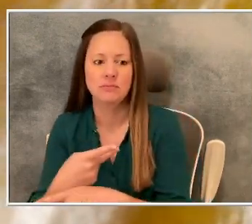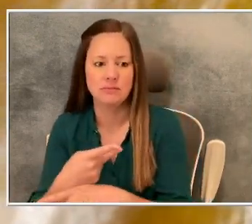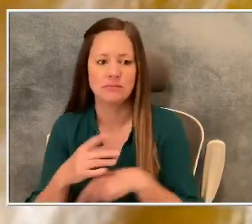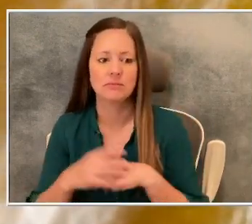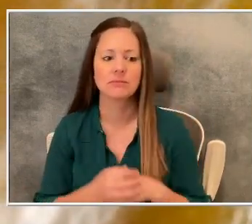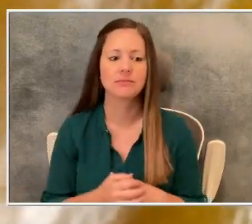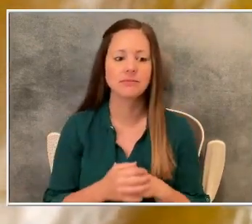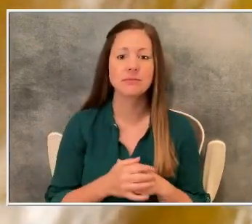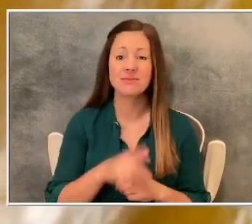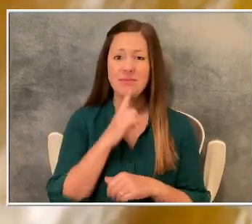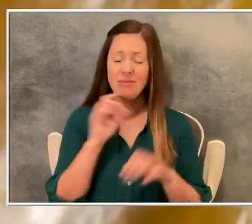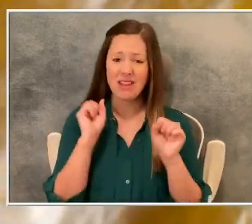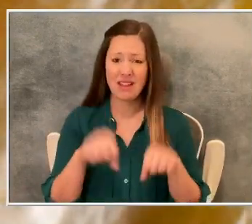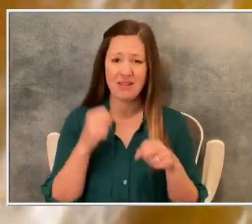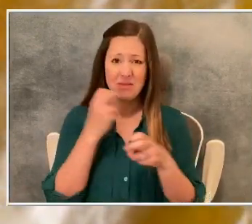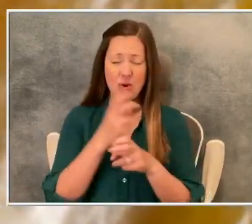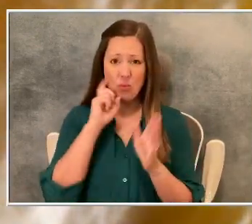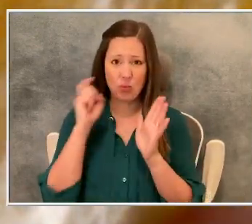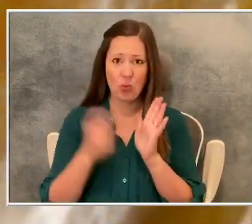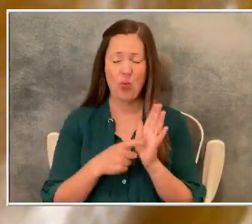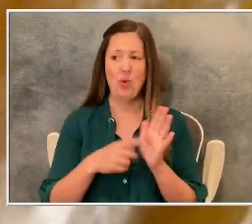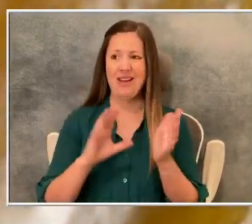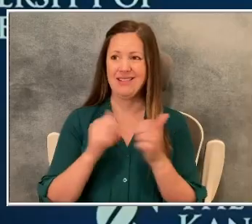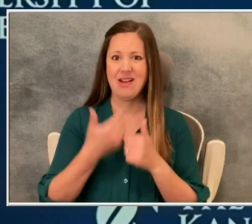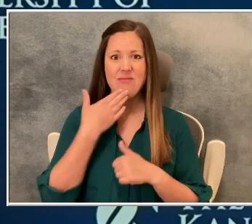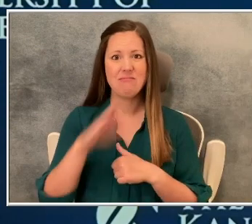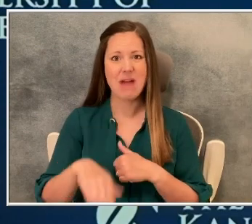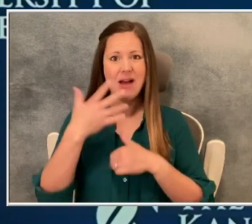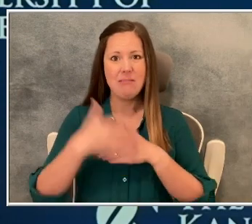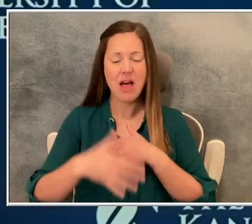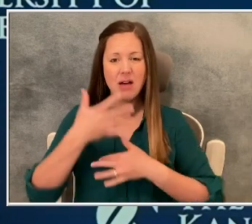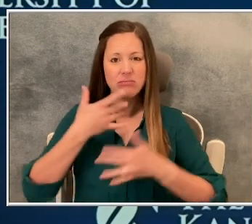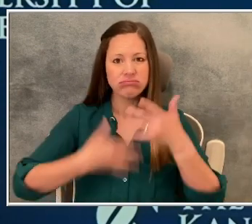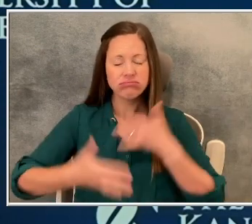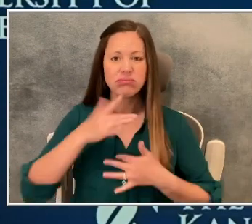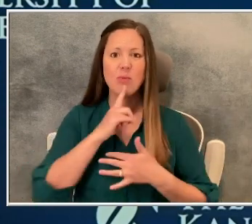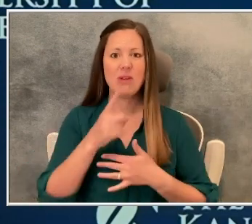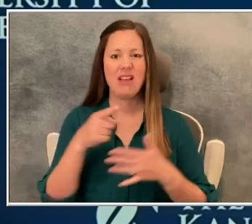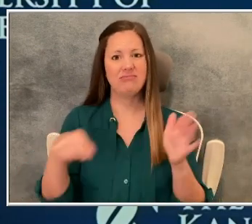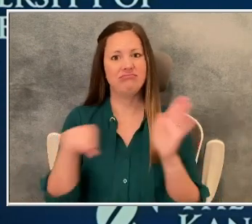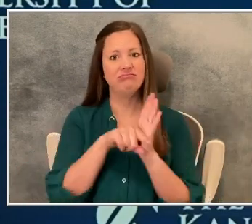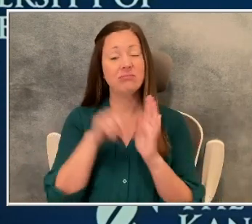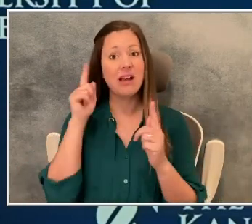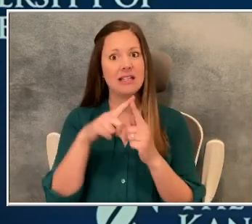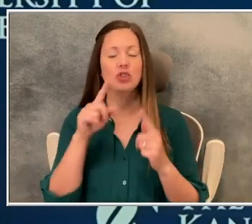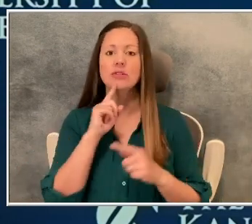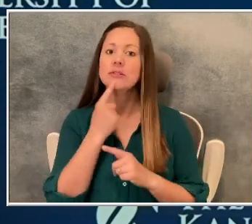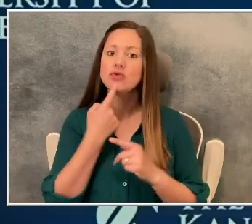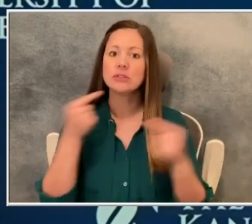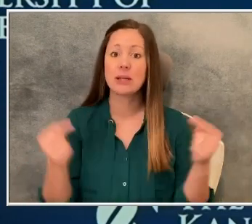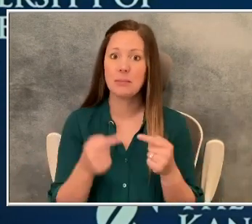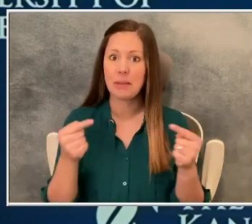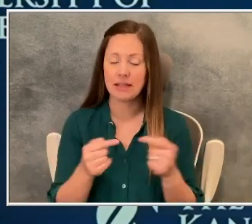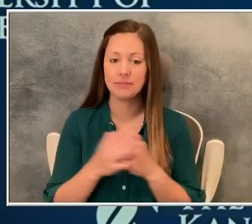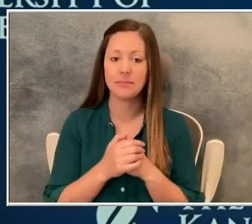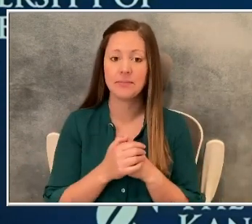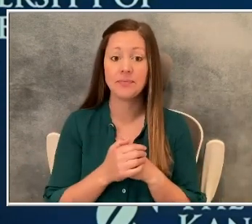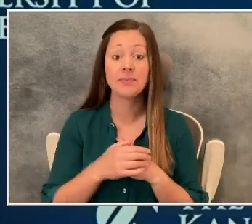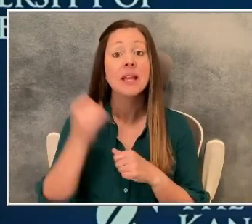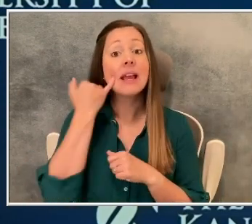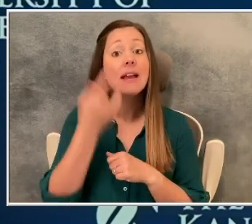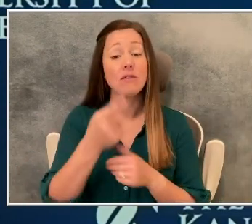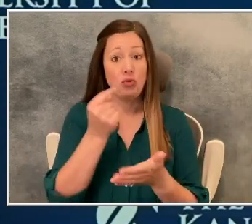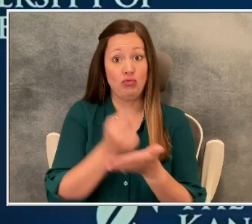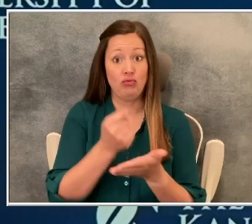be hard to notice how poor blood flow hurts you until there's really significant pain or you get into trouble. But if you treat that blockage,